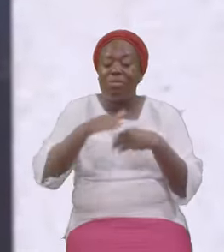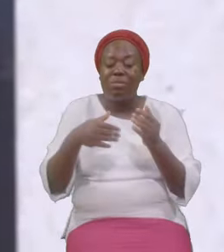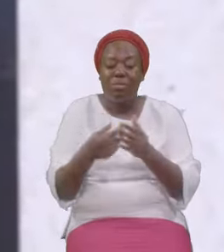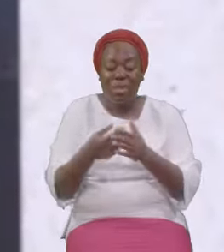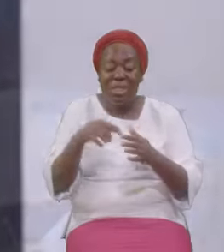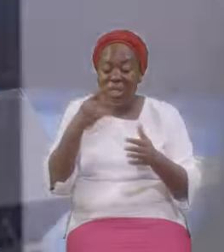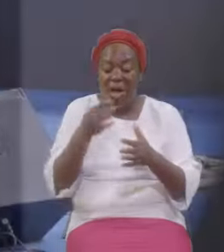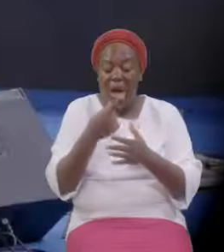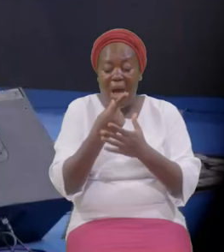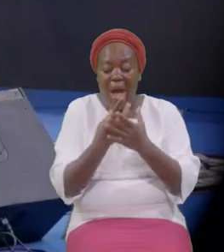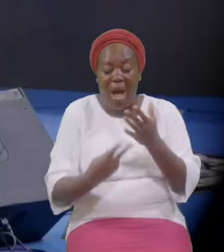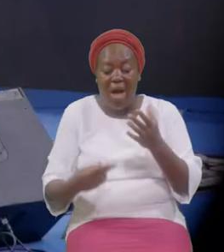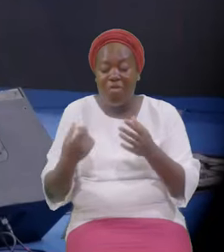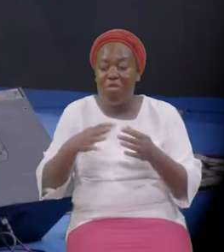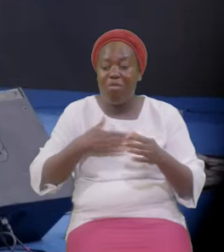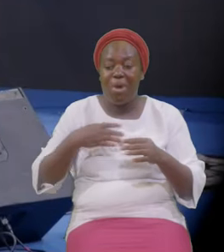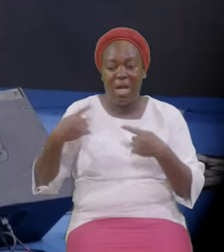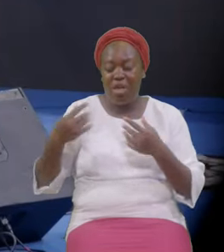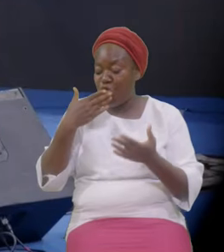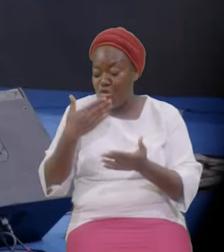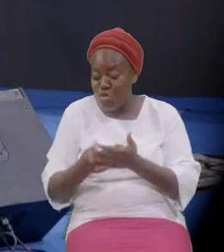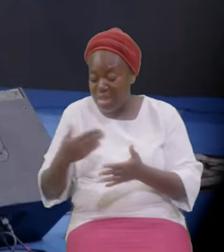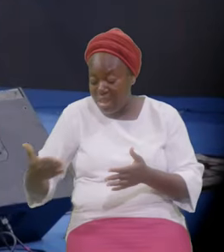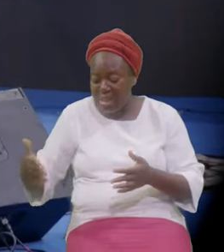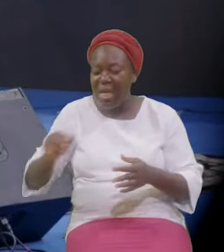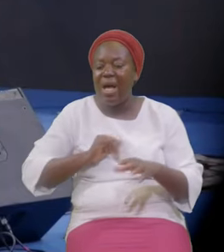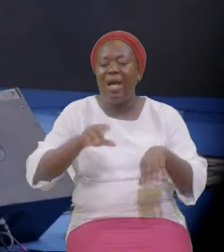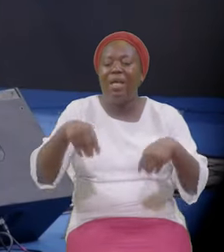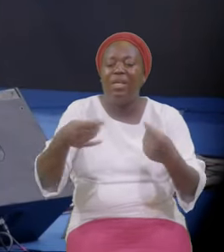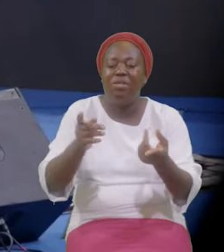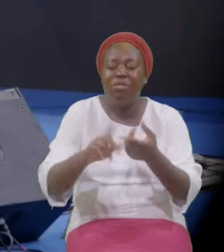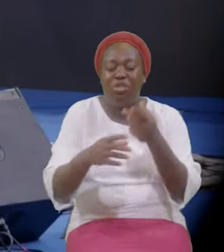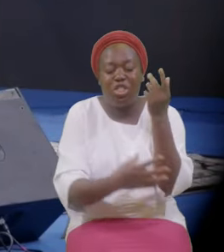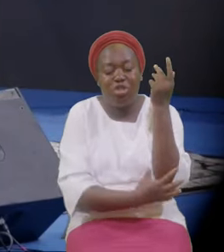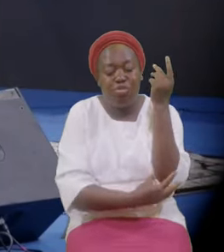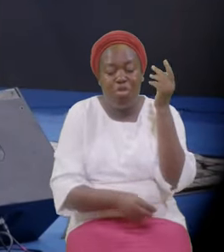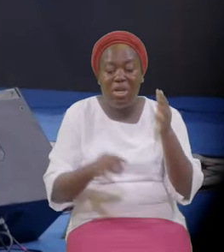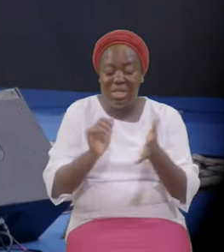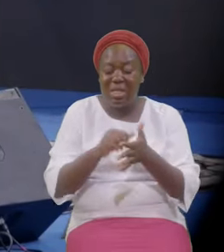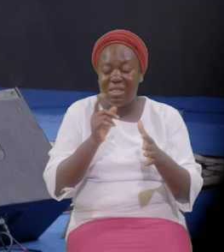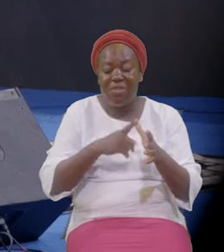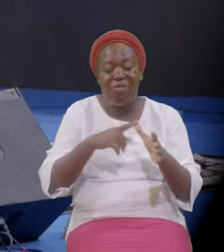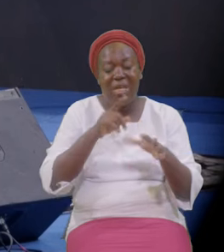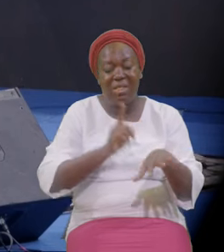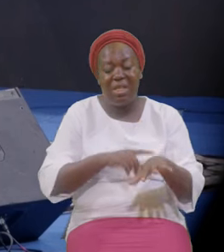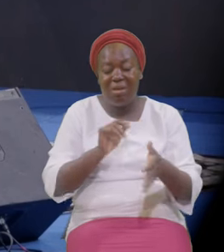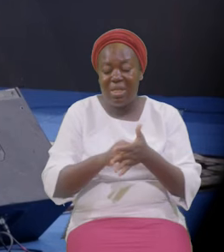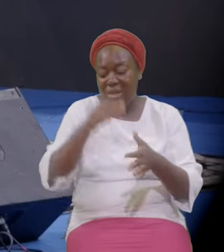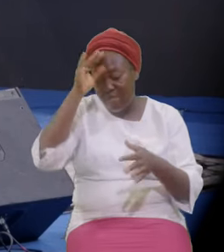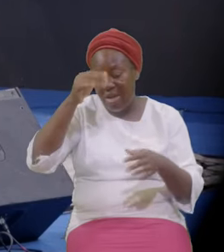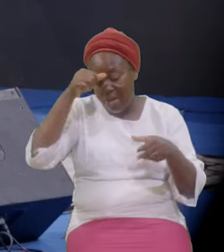poor. That was the first time that man will remember the poor. His life already was